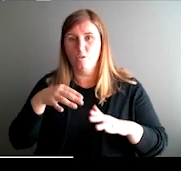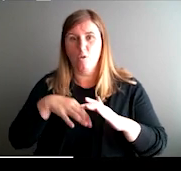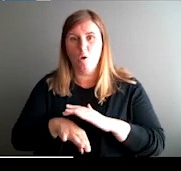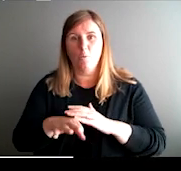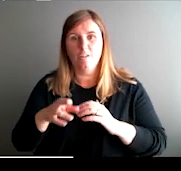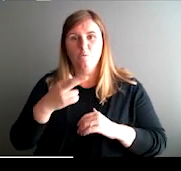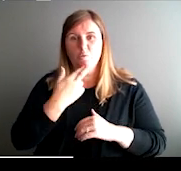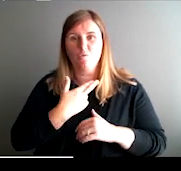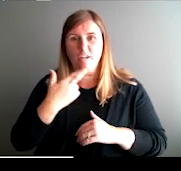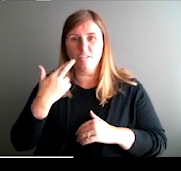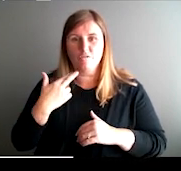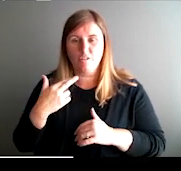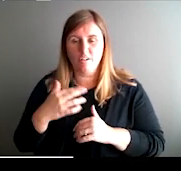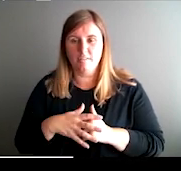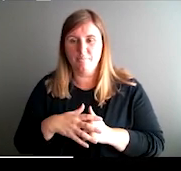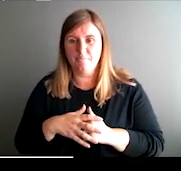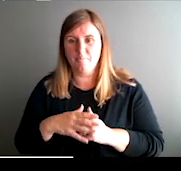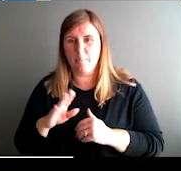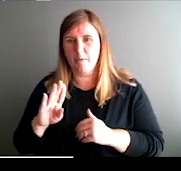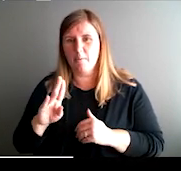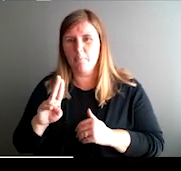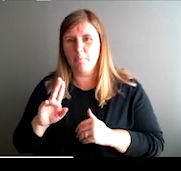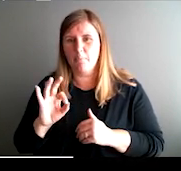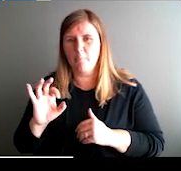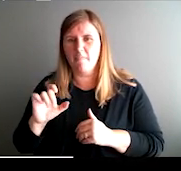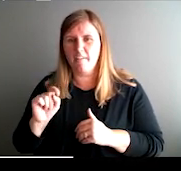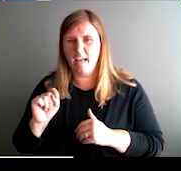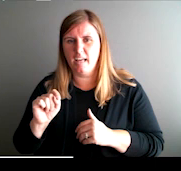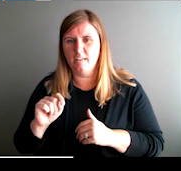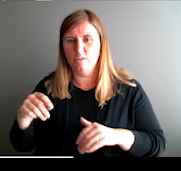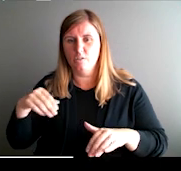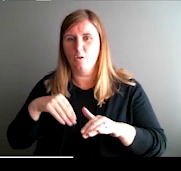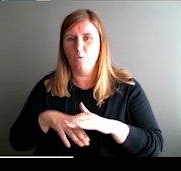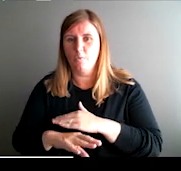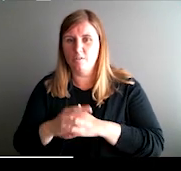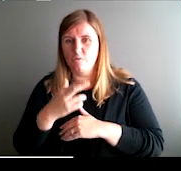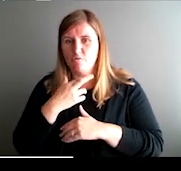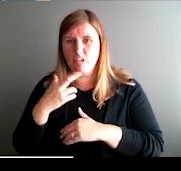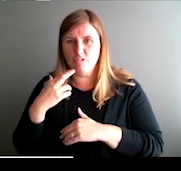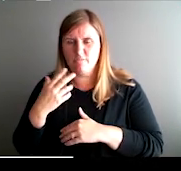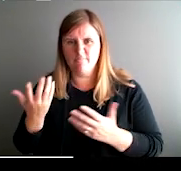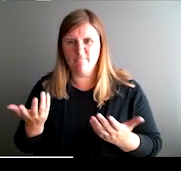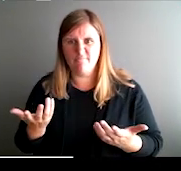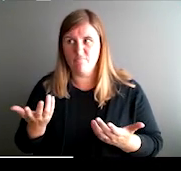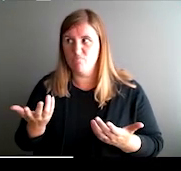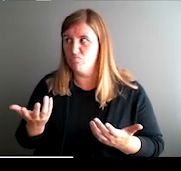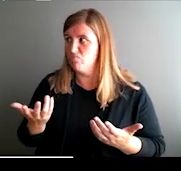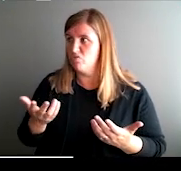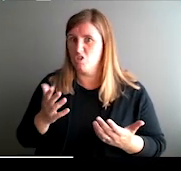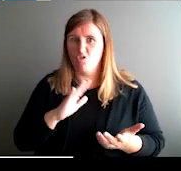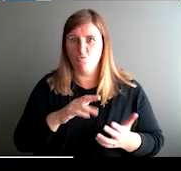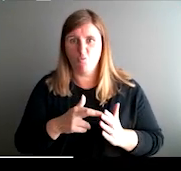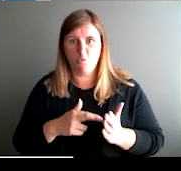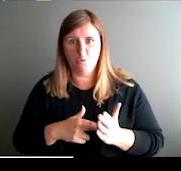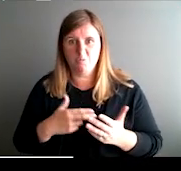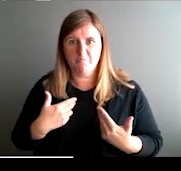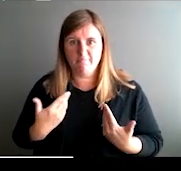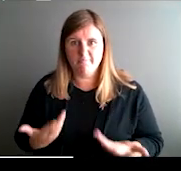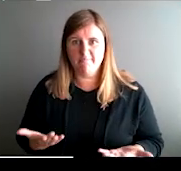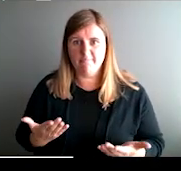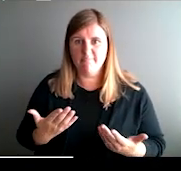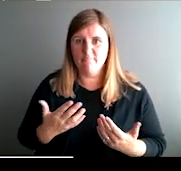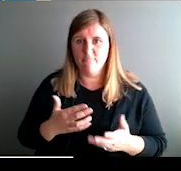a restaurant, maybe it's a buffet or something, you go into the restaurant and you don't know what to do. You don't know the rules